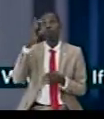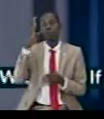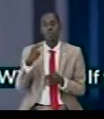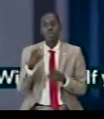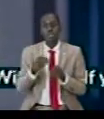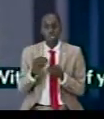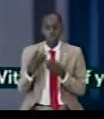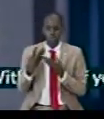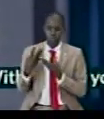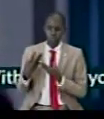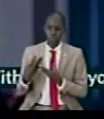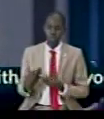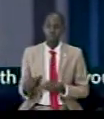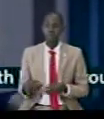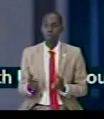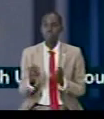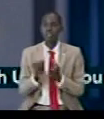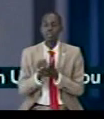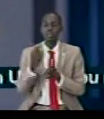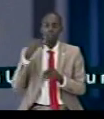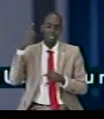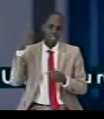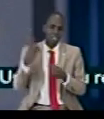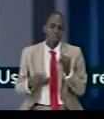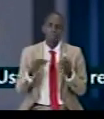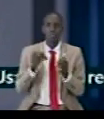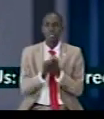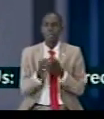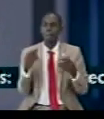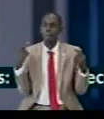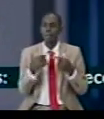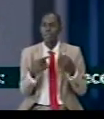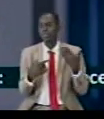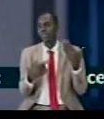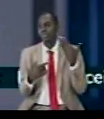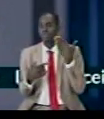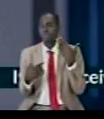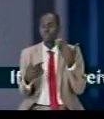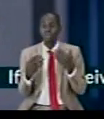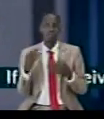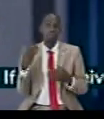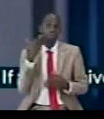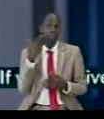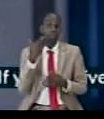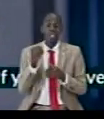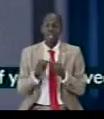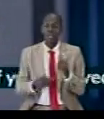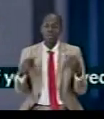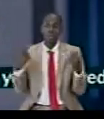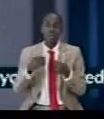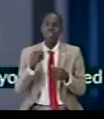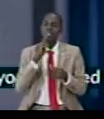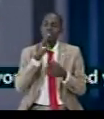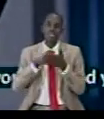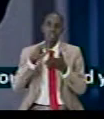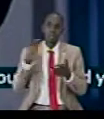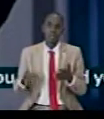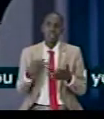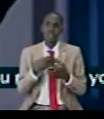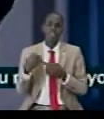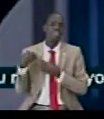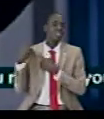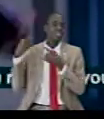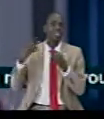that was the end of the excruciating pain. Everything is gone. And since that,